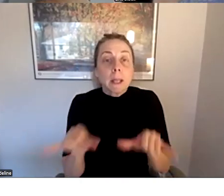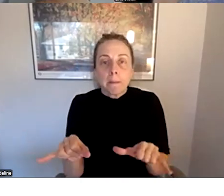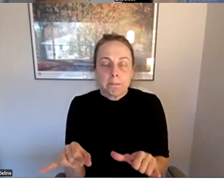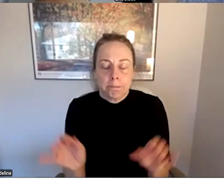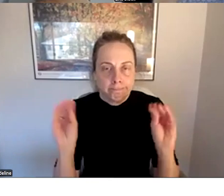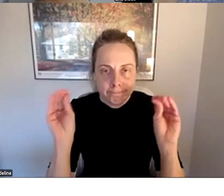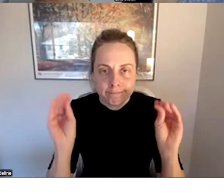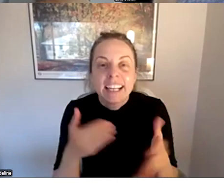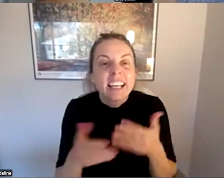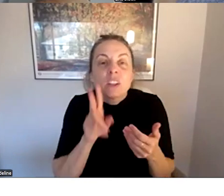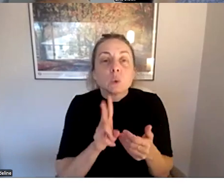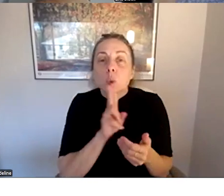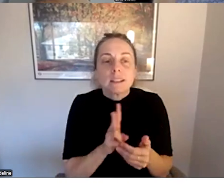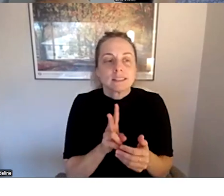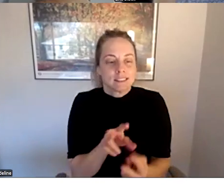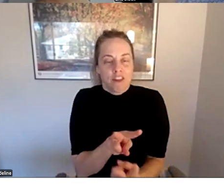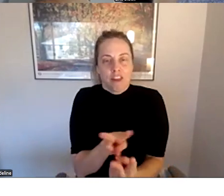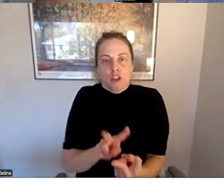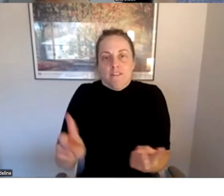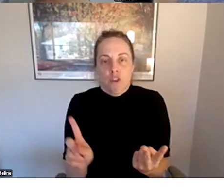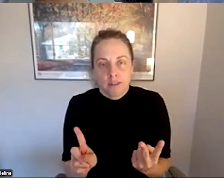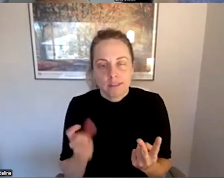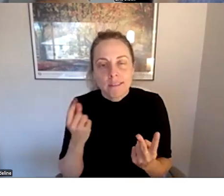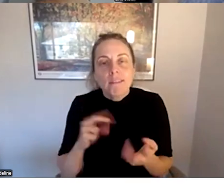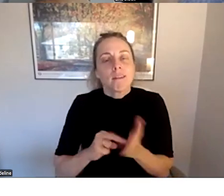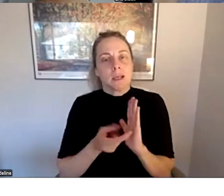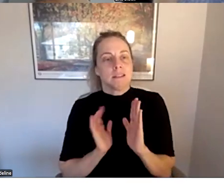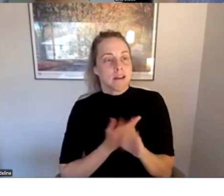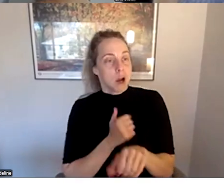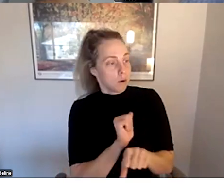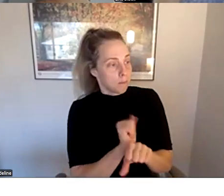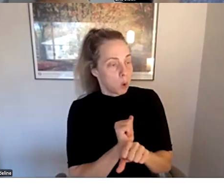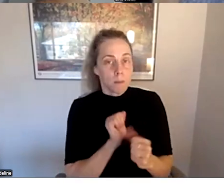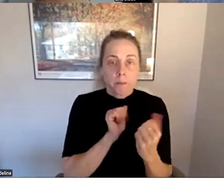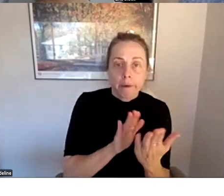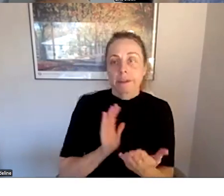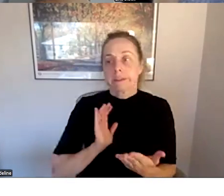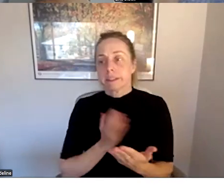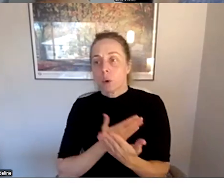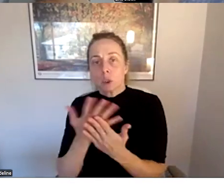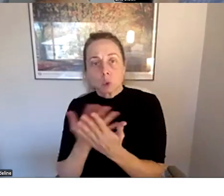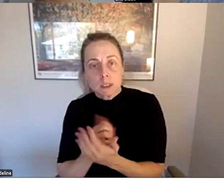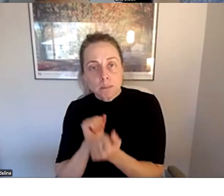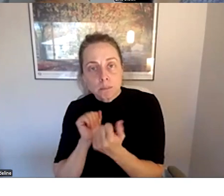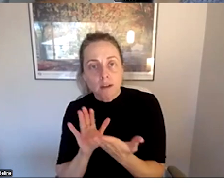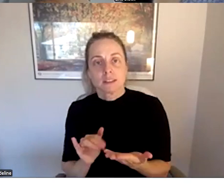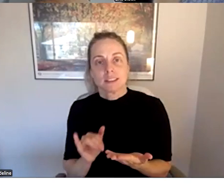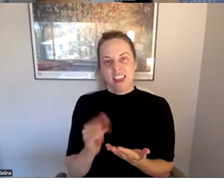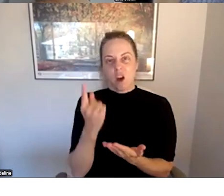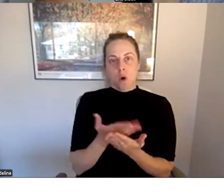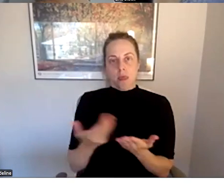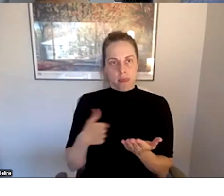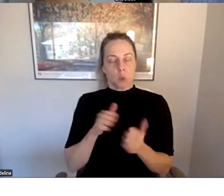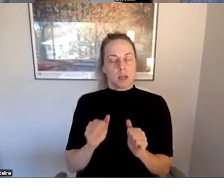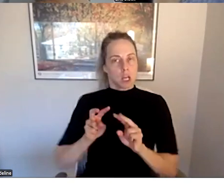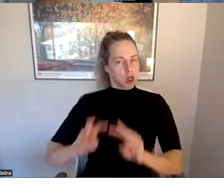these systematic things like our employment practices or screening practices is one, right? So it begins to